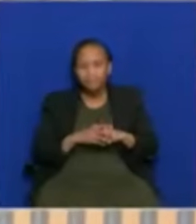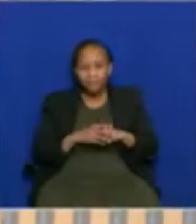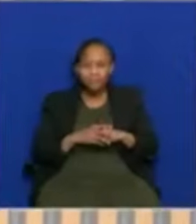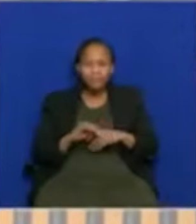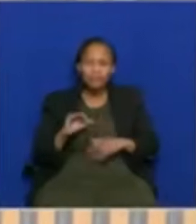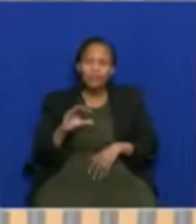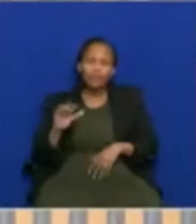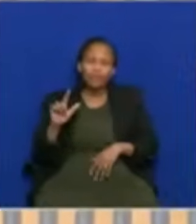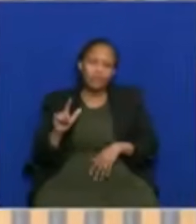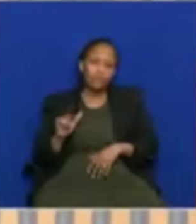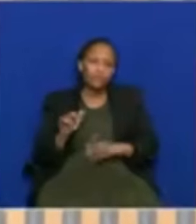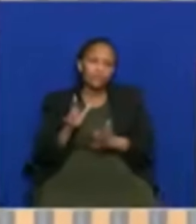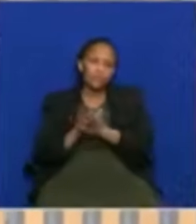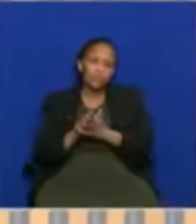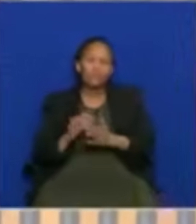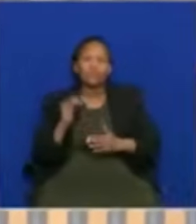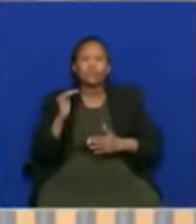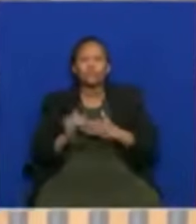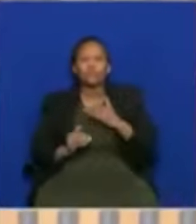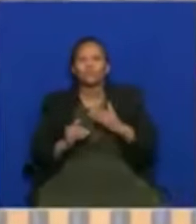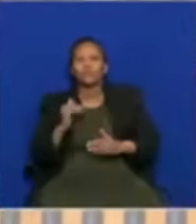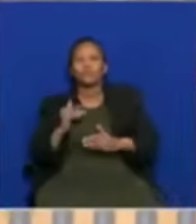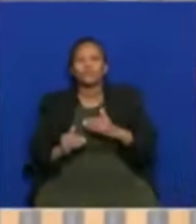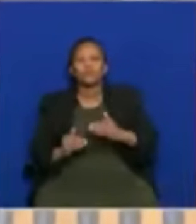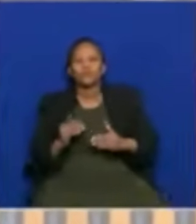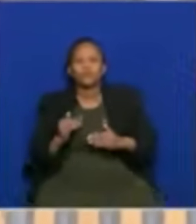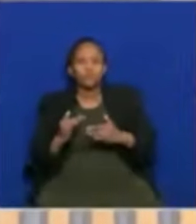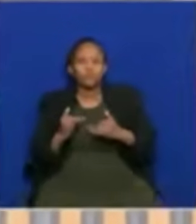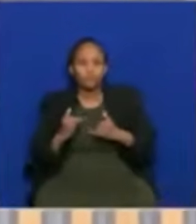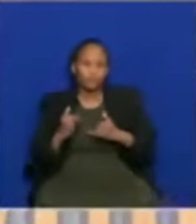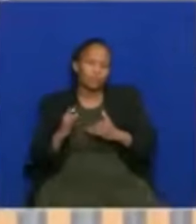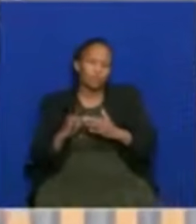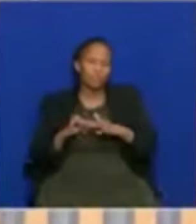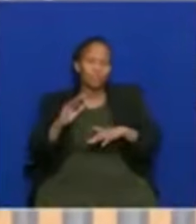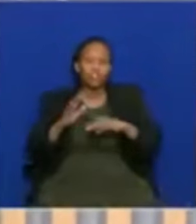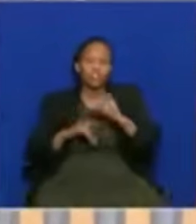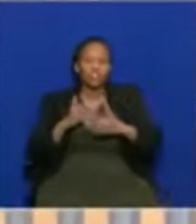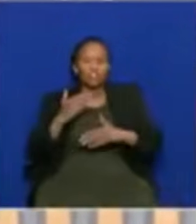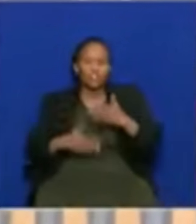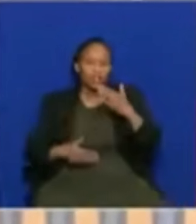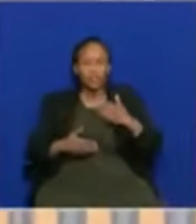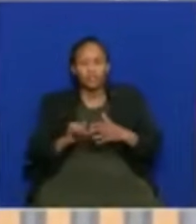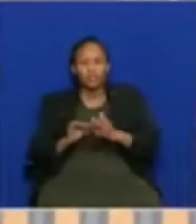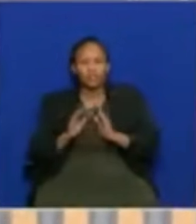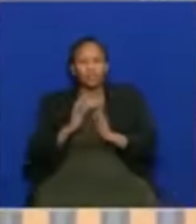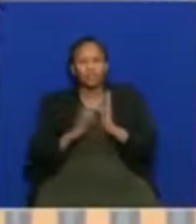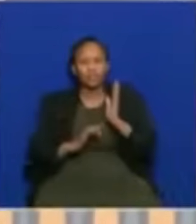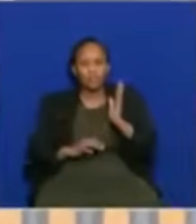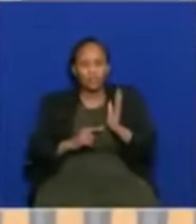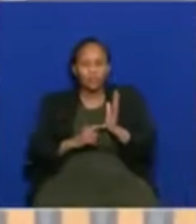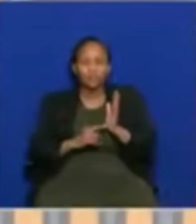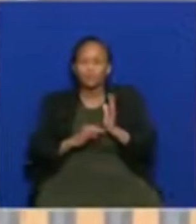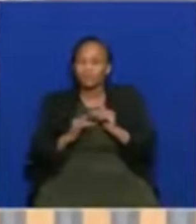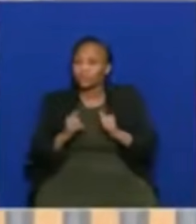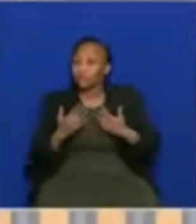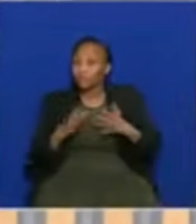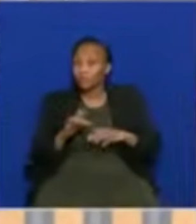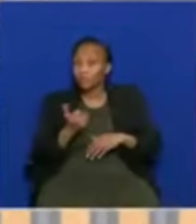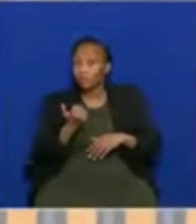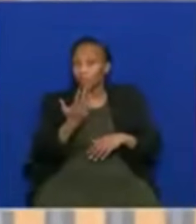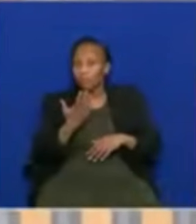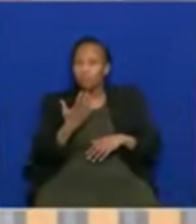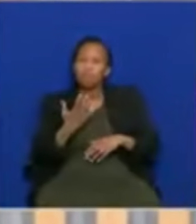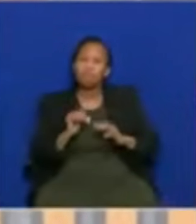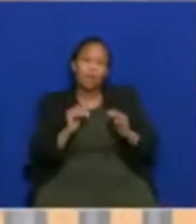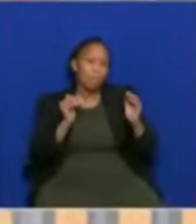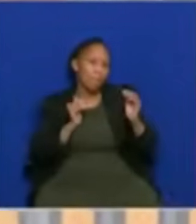that a charge sheet is drafted and then it will be submitted to management. Eventually, somebody higher